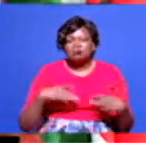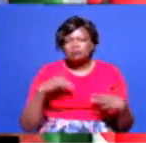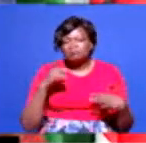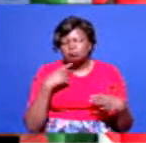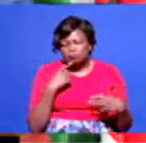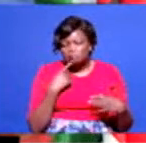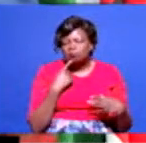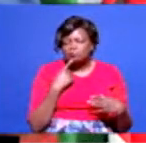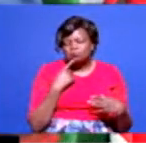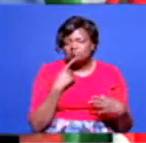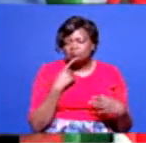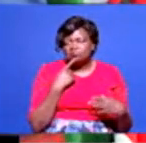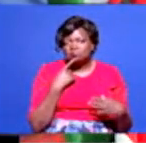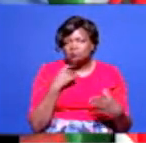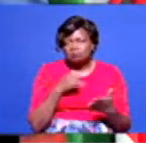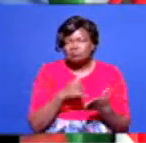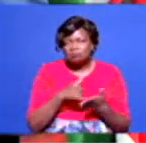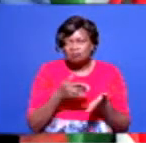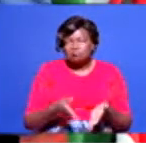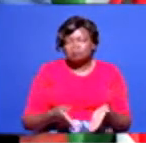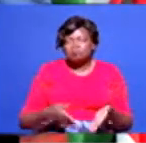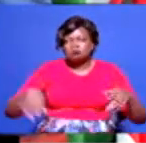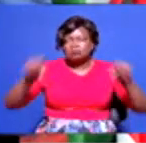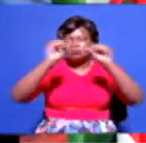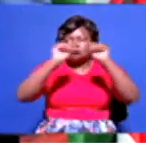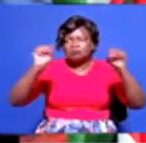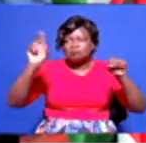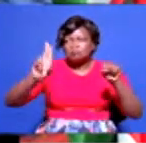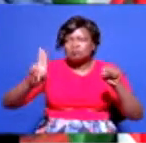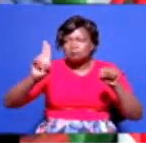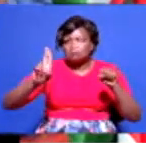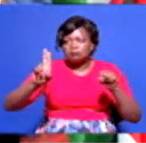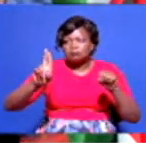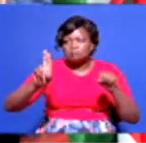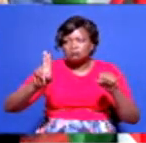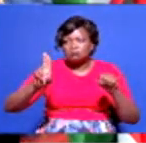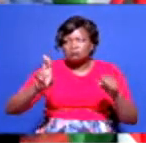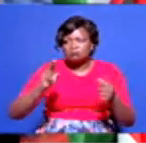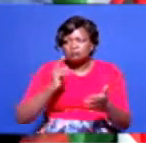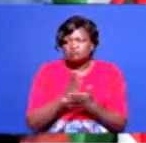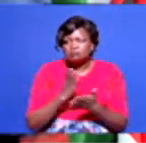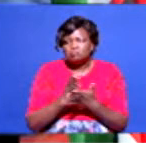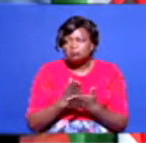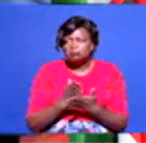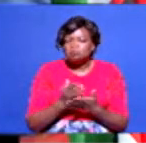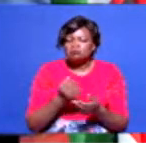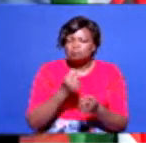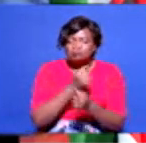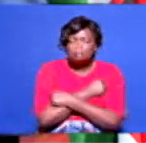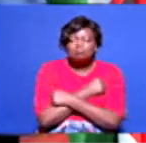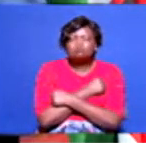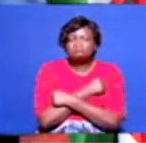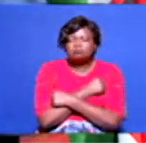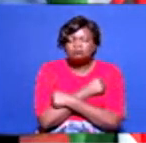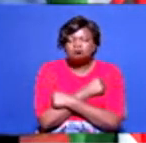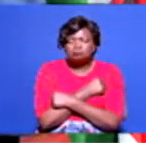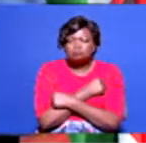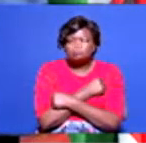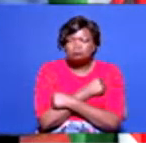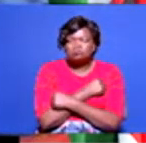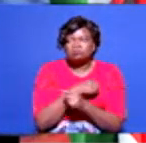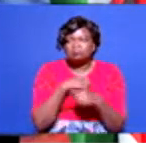including current President Uhuru, you know, really, you know, admired and liked the way